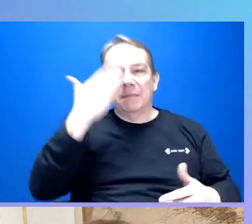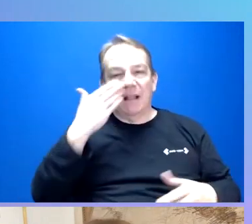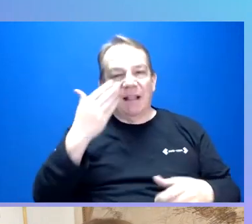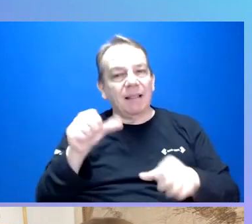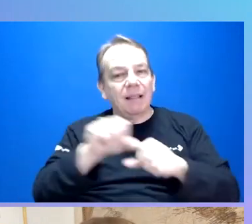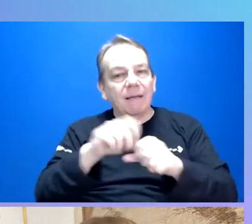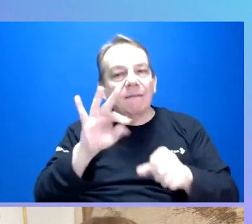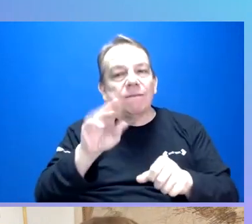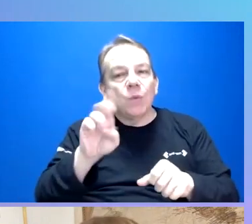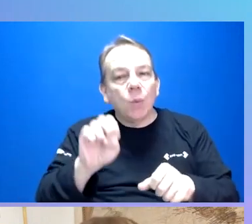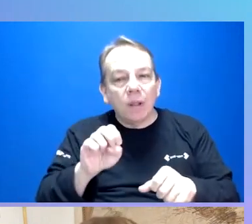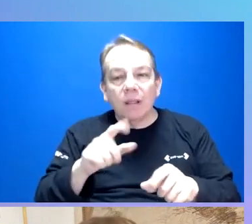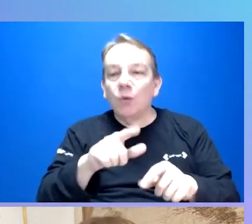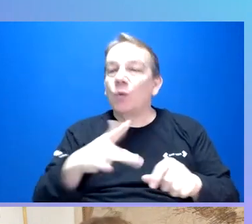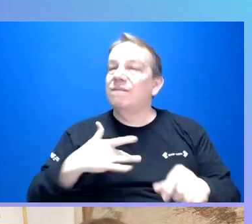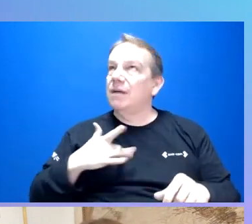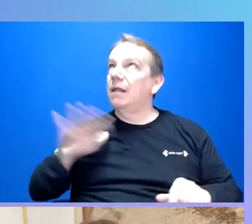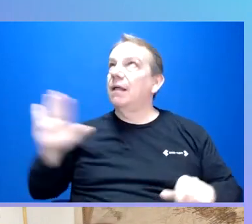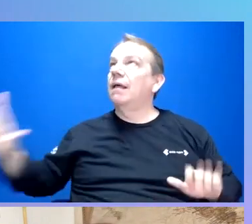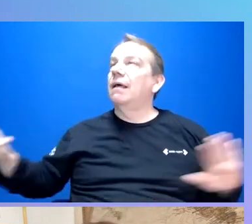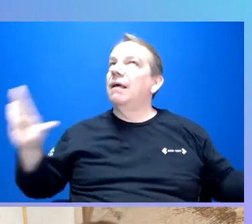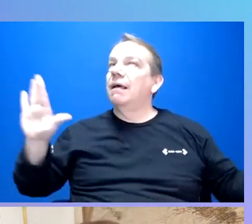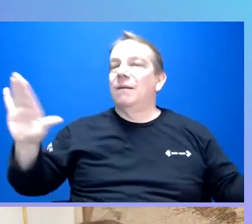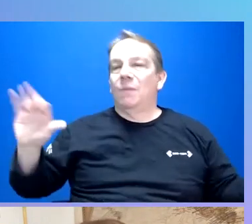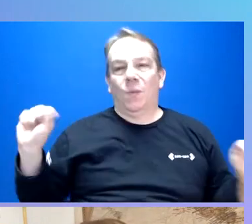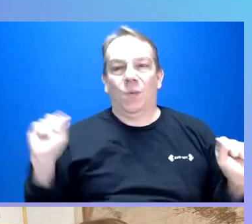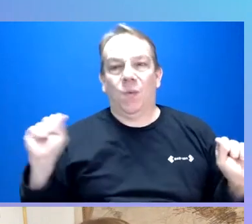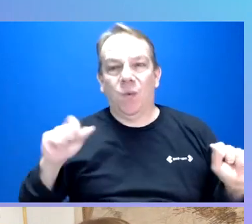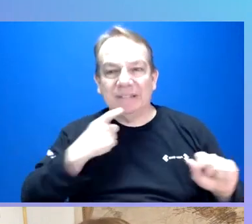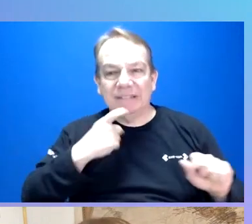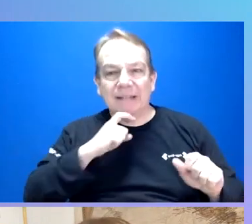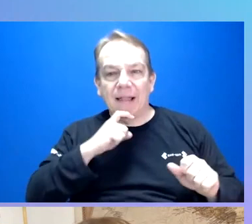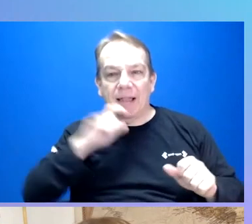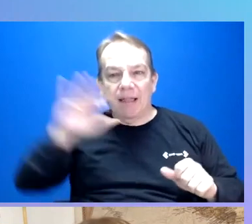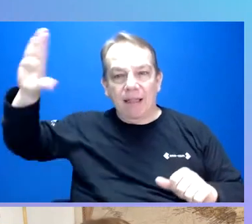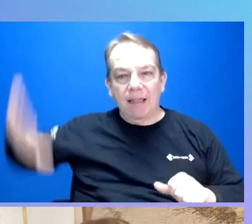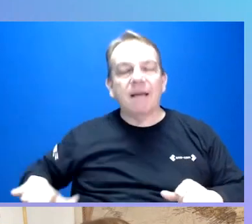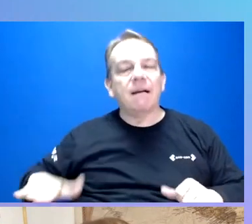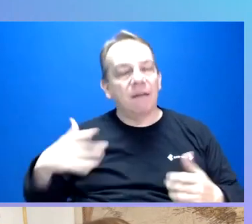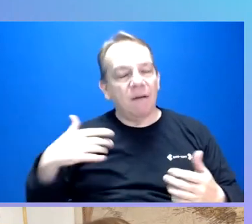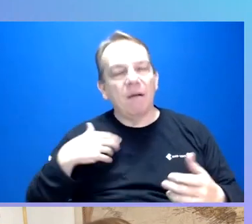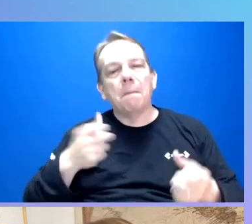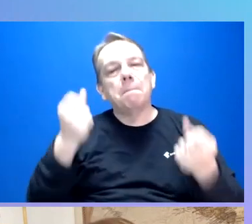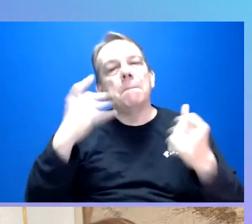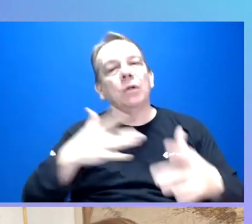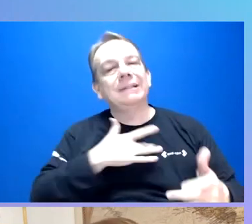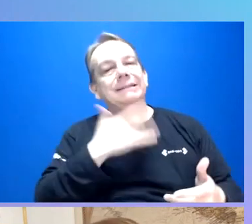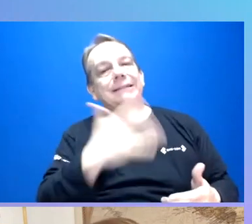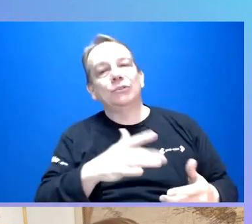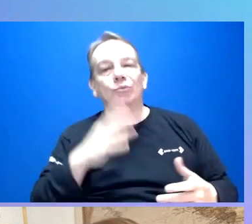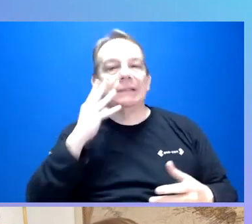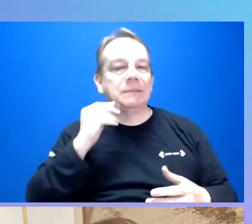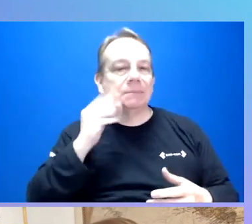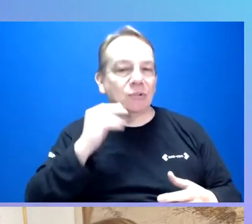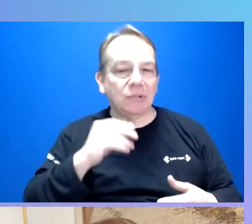can touch the cold metal walls. It's a very multi-sensory experience in itself.